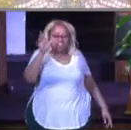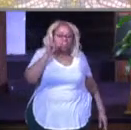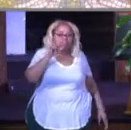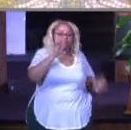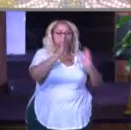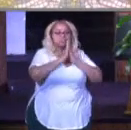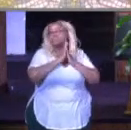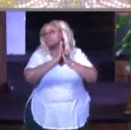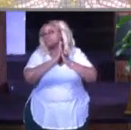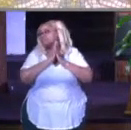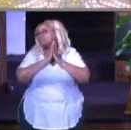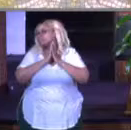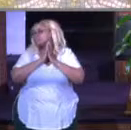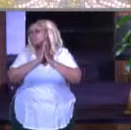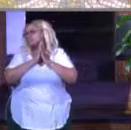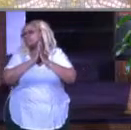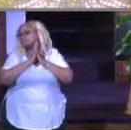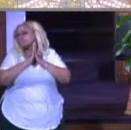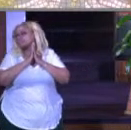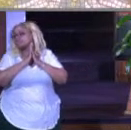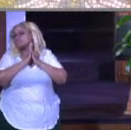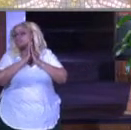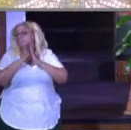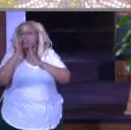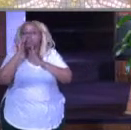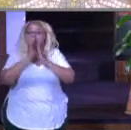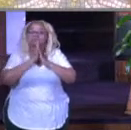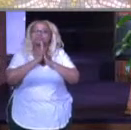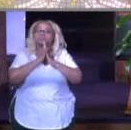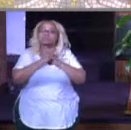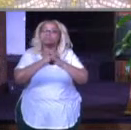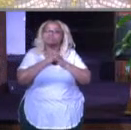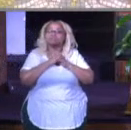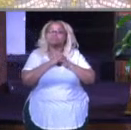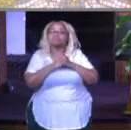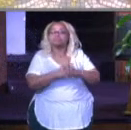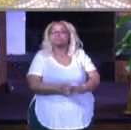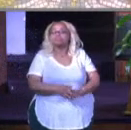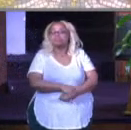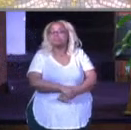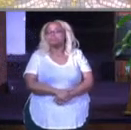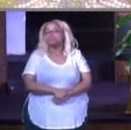heard your prayer. God heard your prayer.